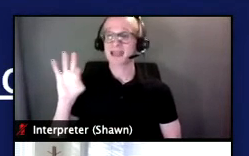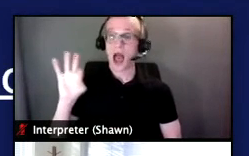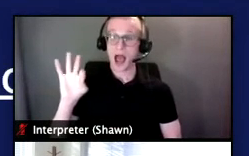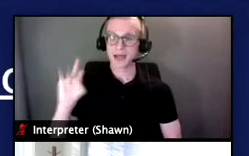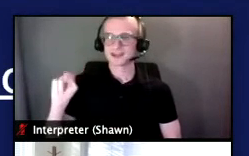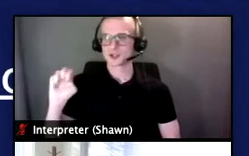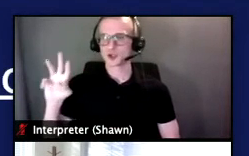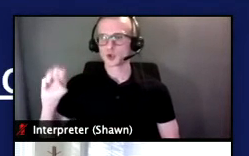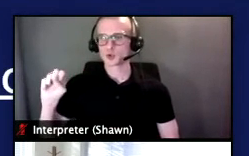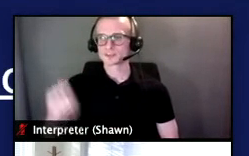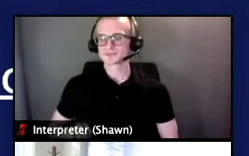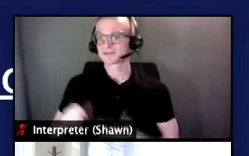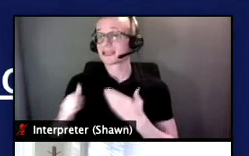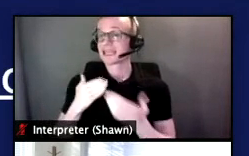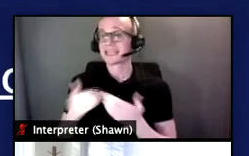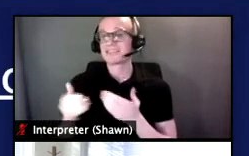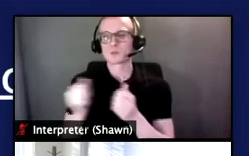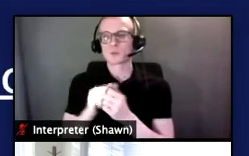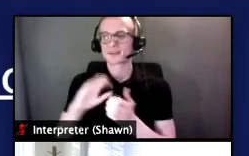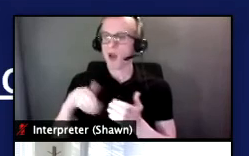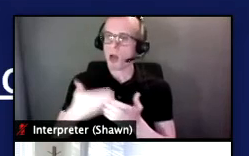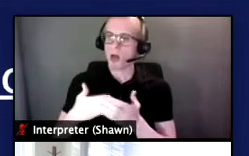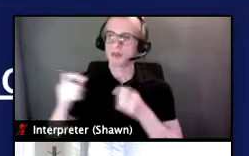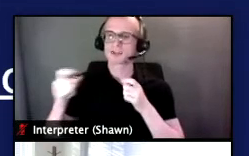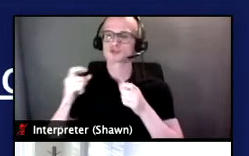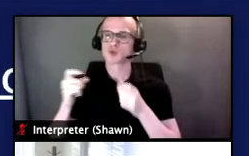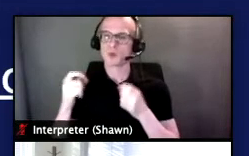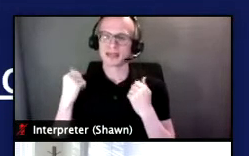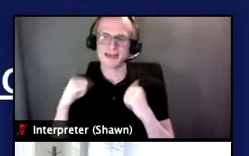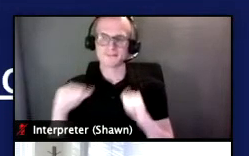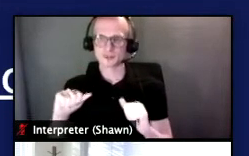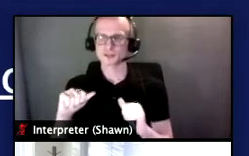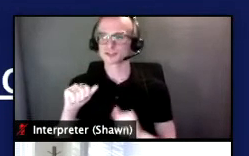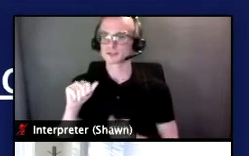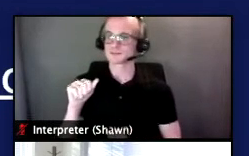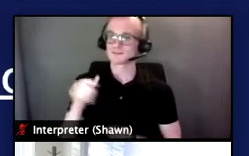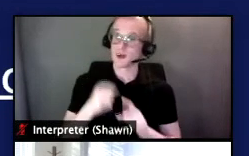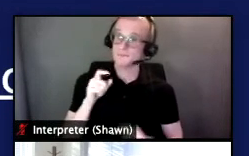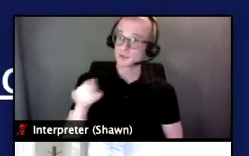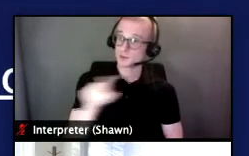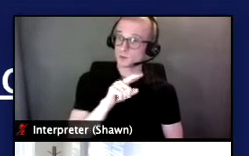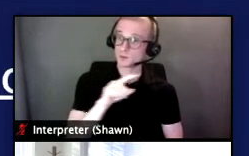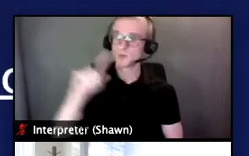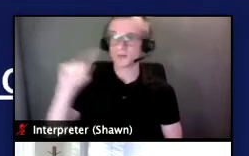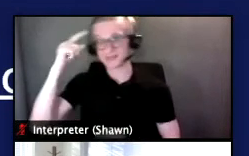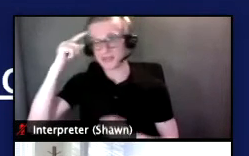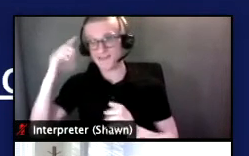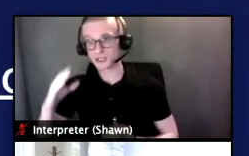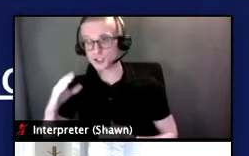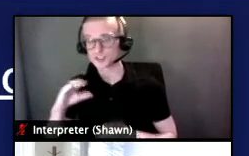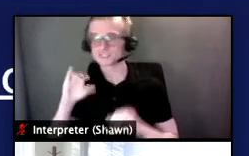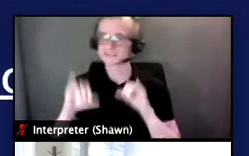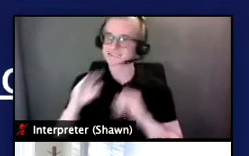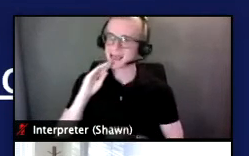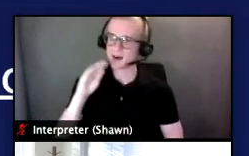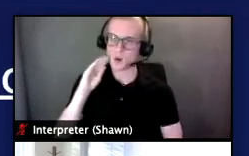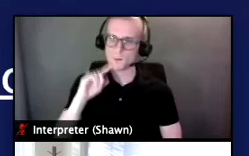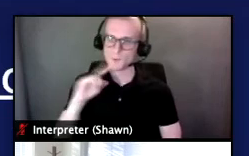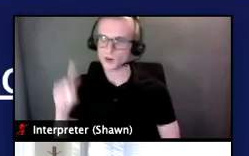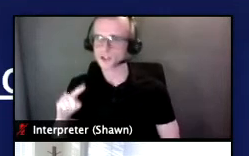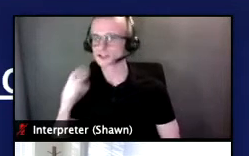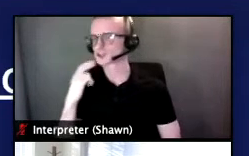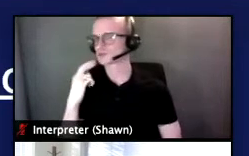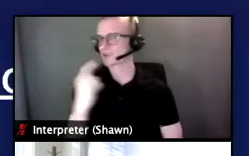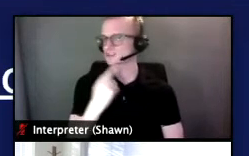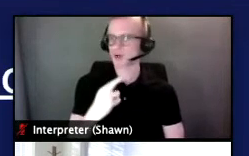all of the mitigation efforts that you're putting into place and that the governor is ordering and stay-at-home orders and closing restaurants earlier and limiting capacity and everything